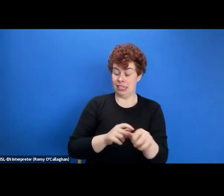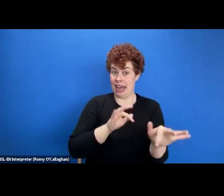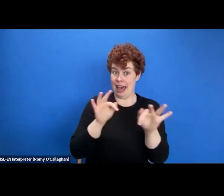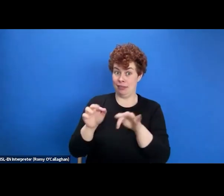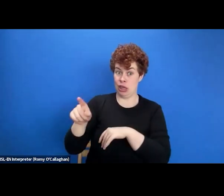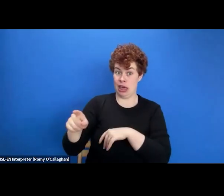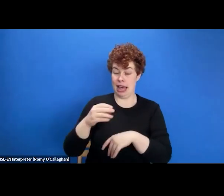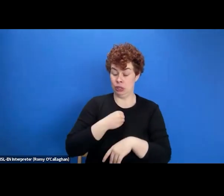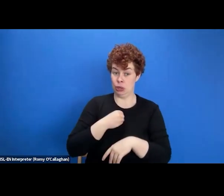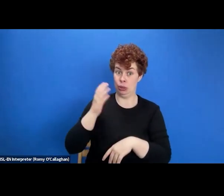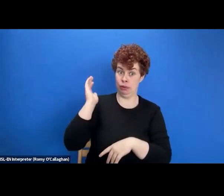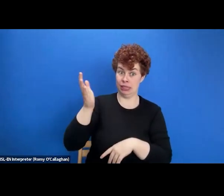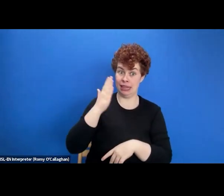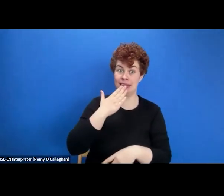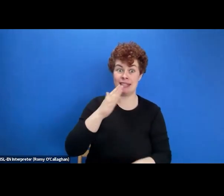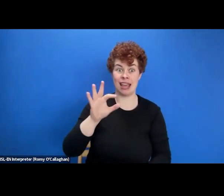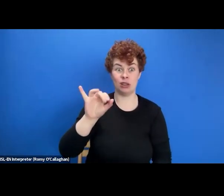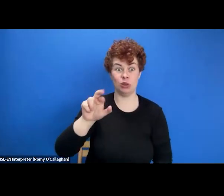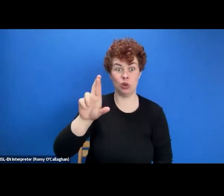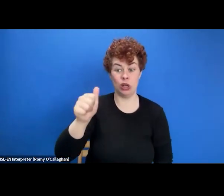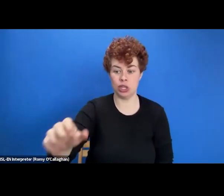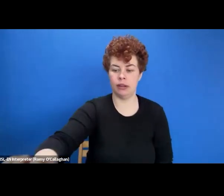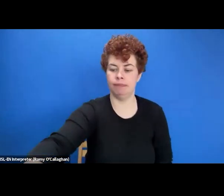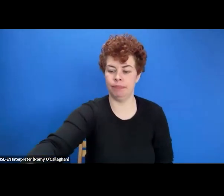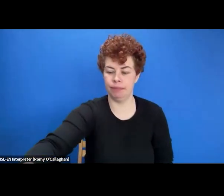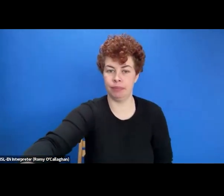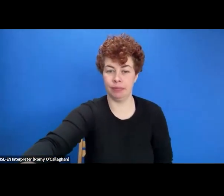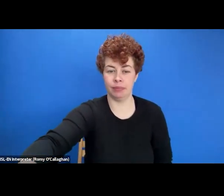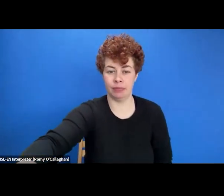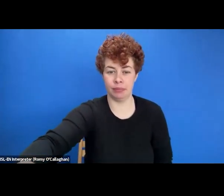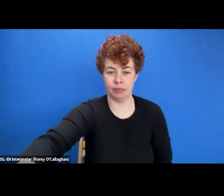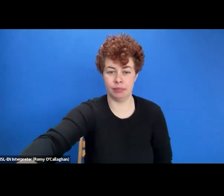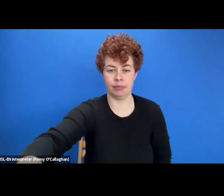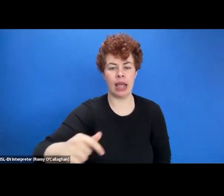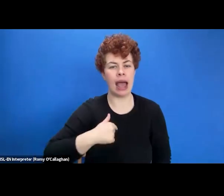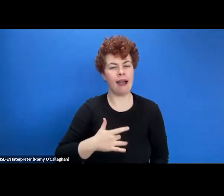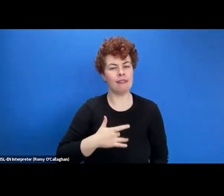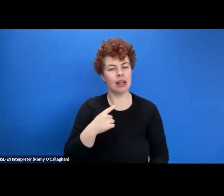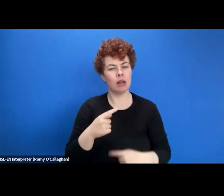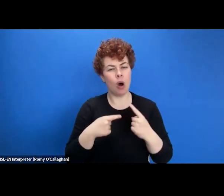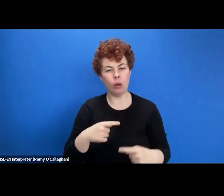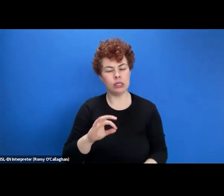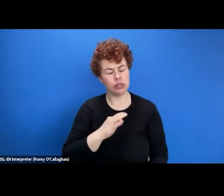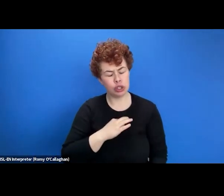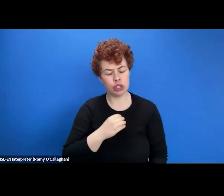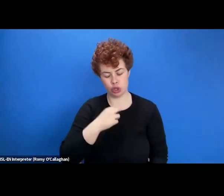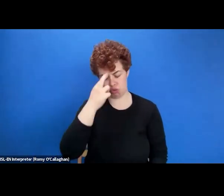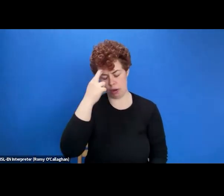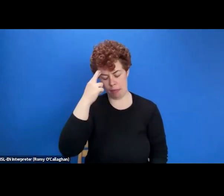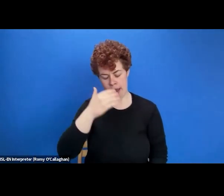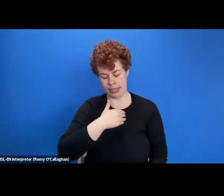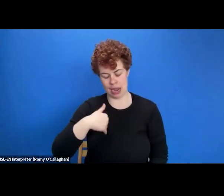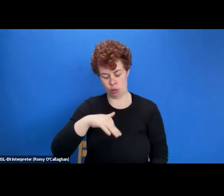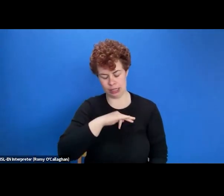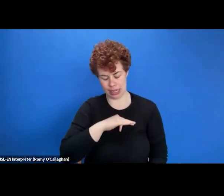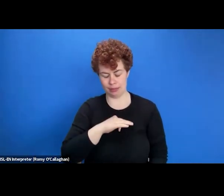much. I think it's always really beneficial for us to be reminded of the full context of